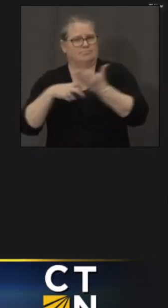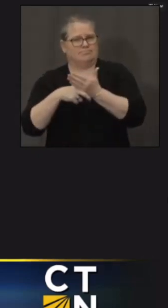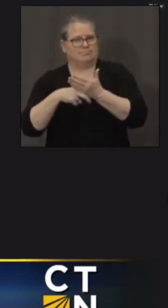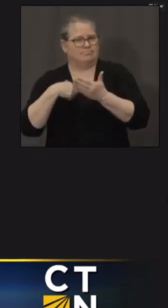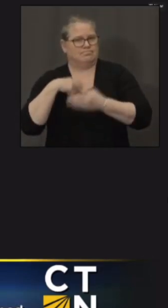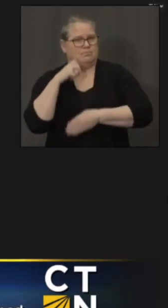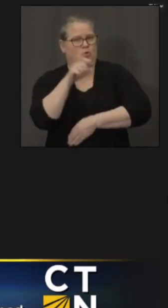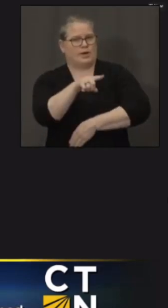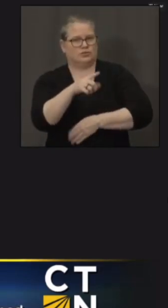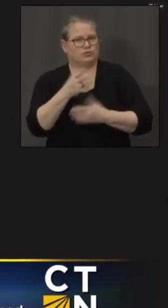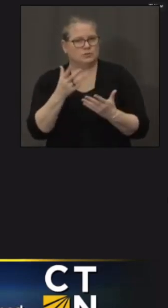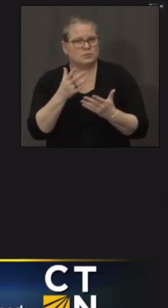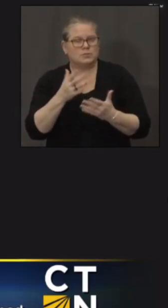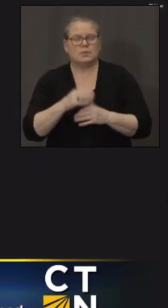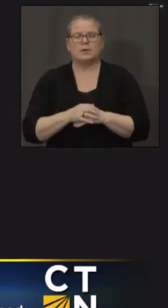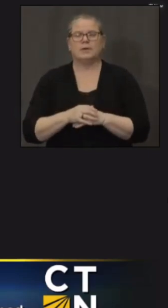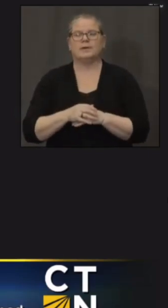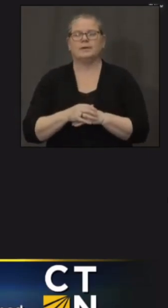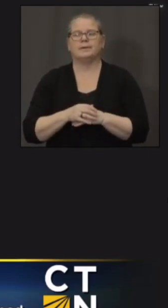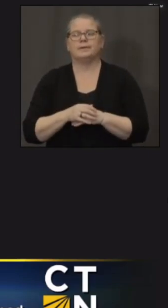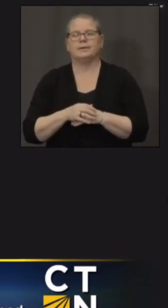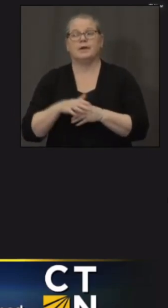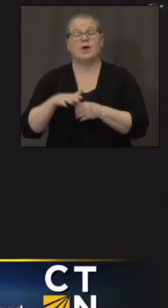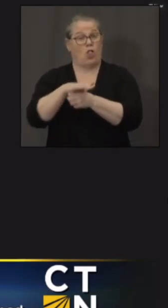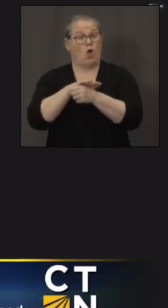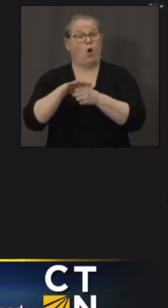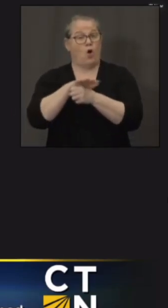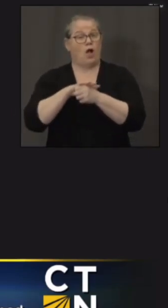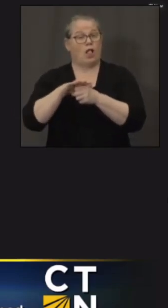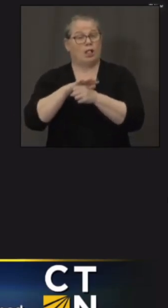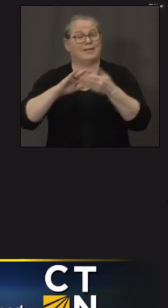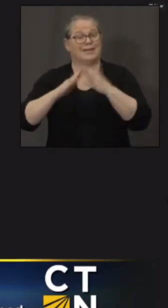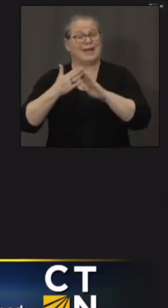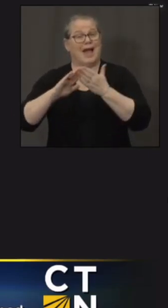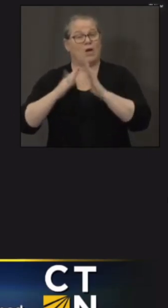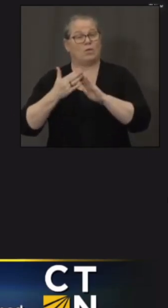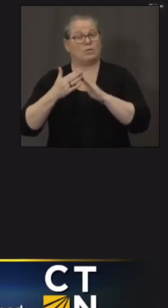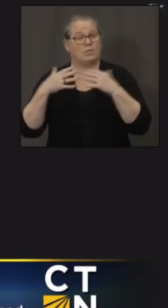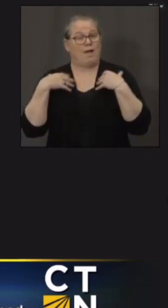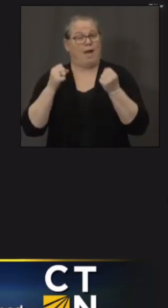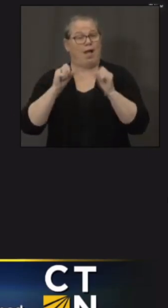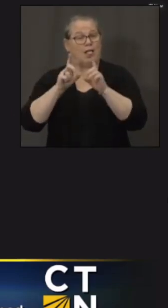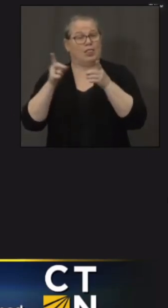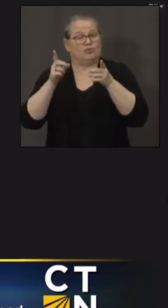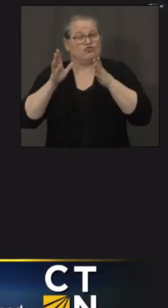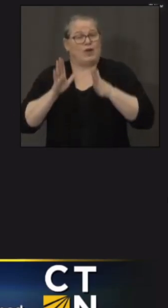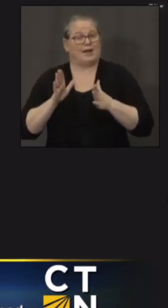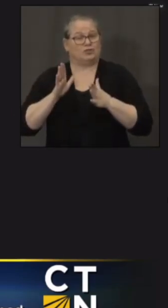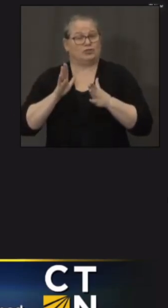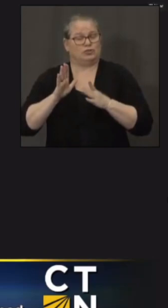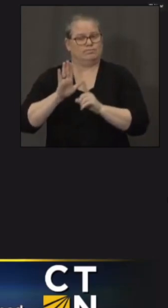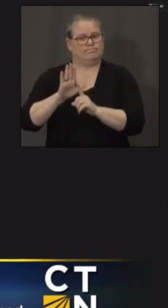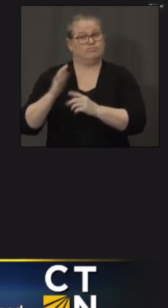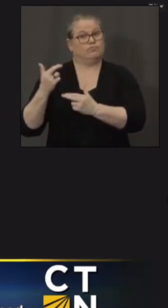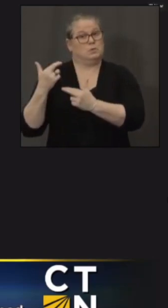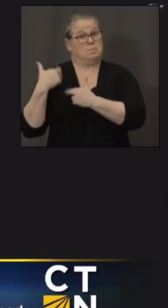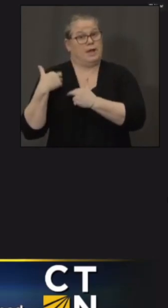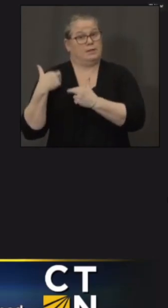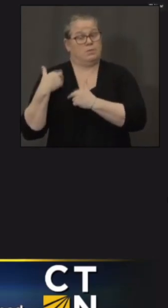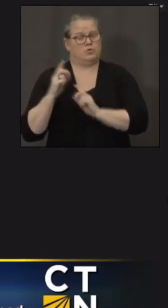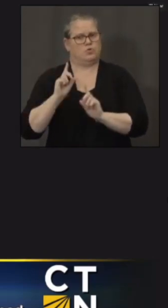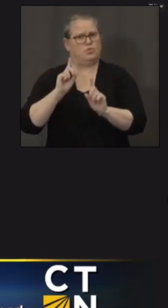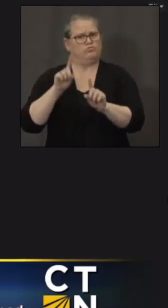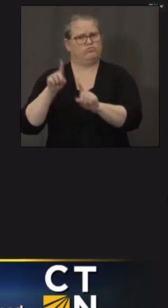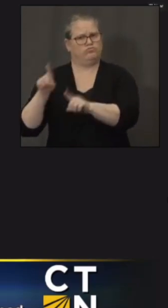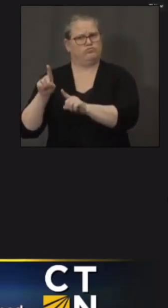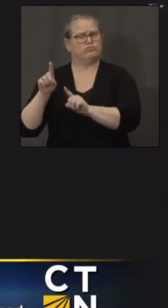are responsible for actually going to the establishment and doing the fining. Is there enough manpower out there?